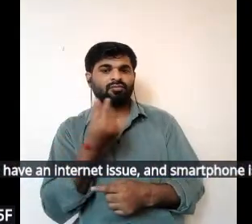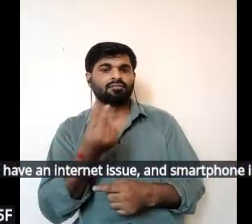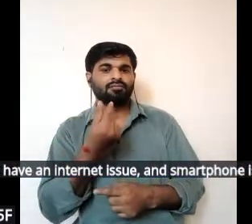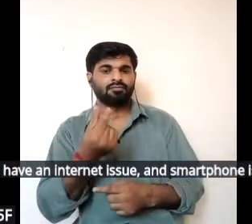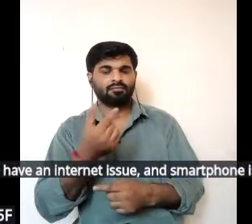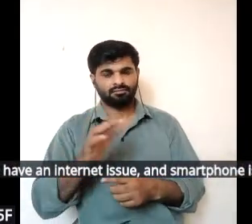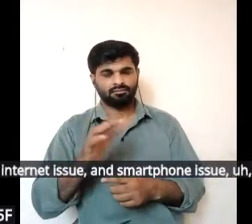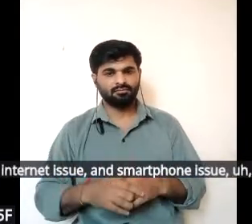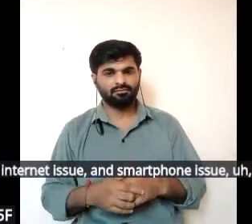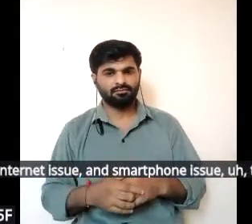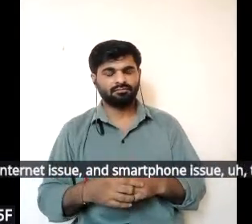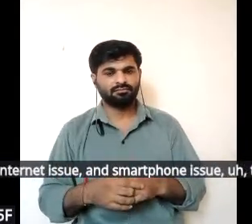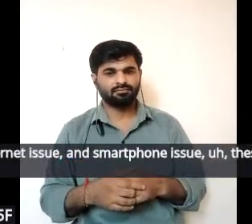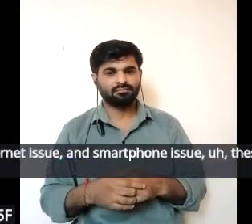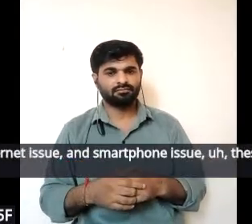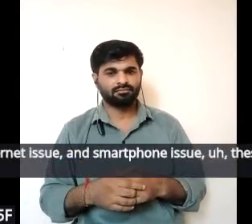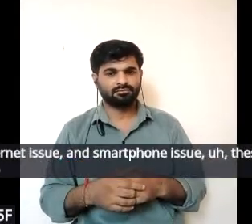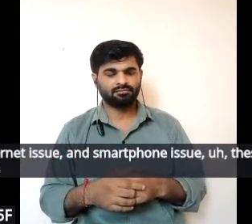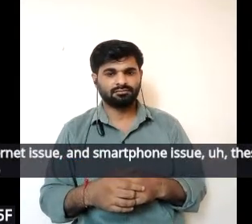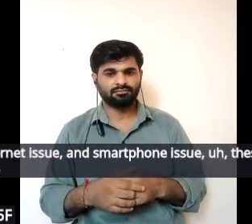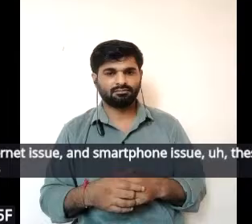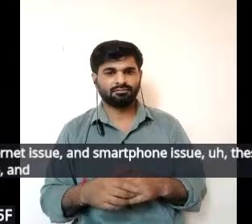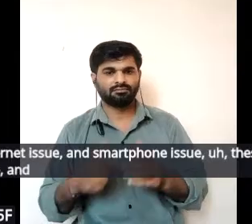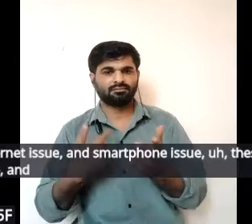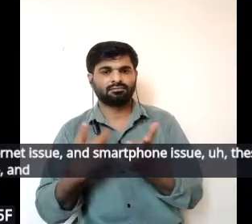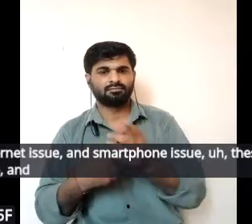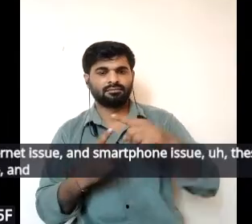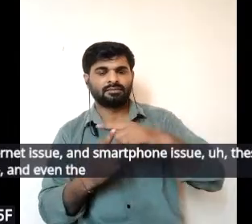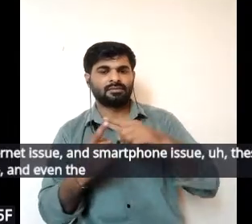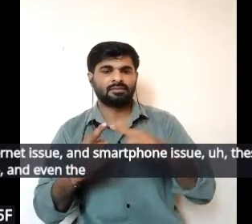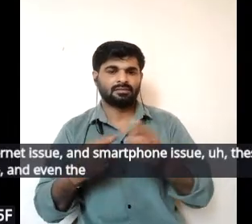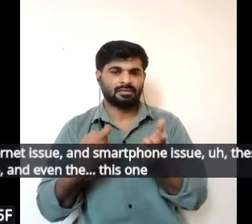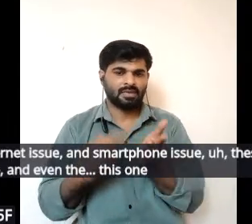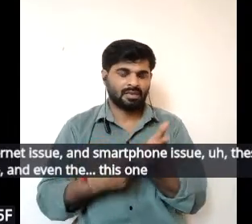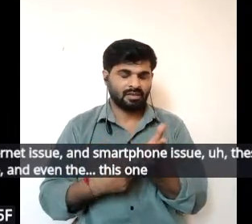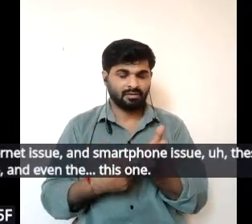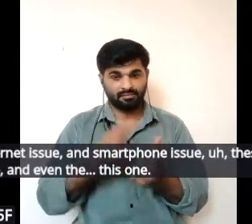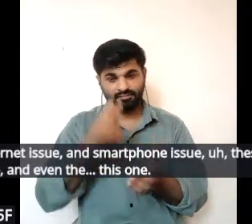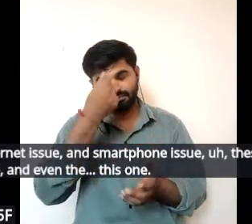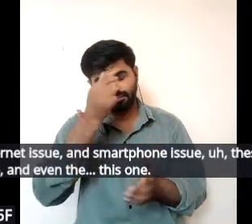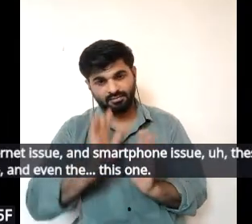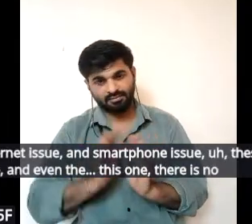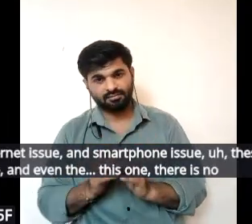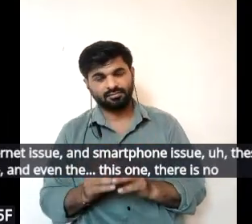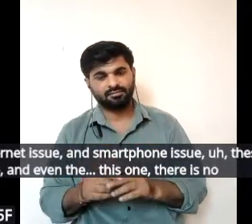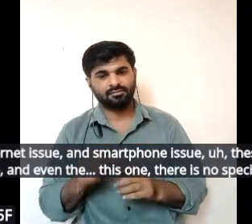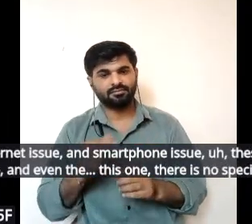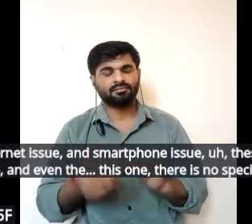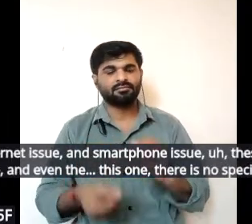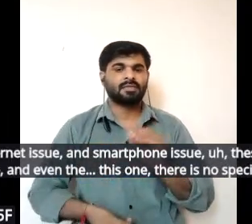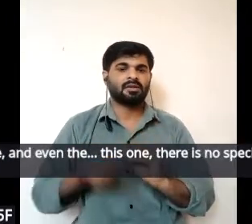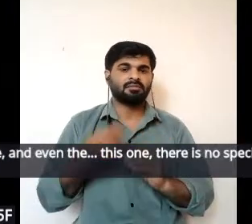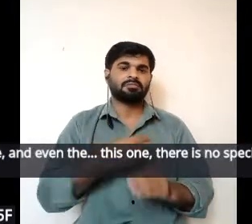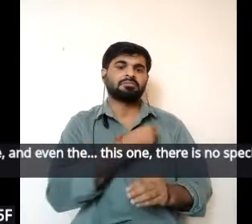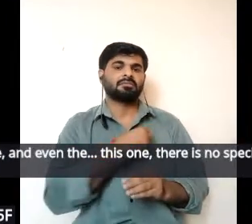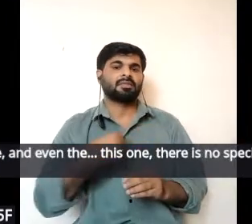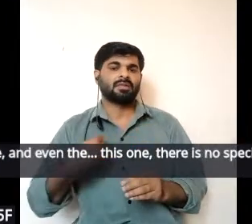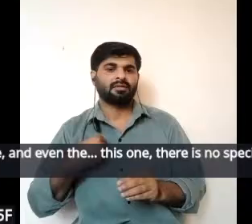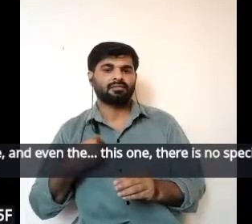things, many things are there, and even there is no specialist doctor who can verify